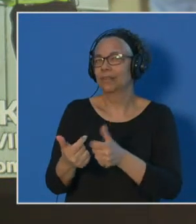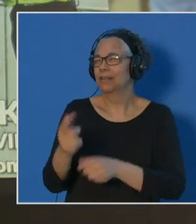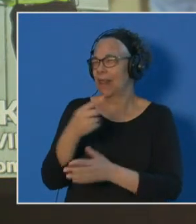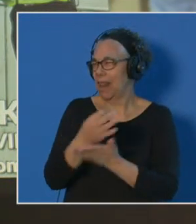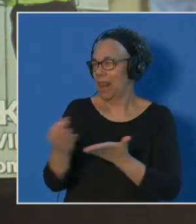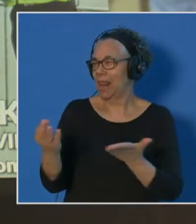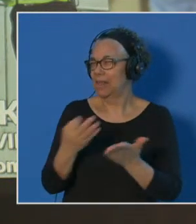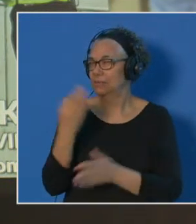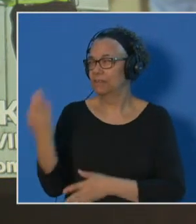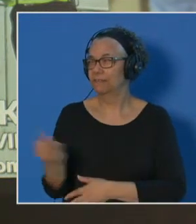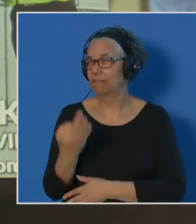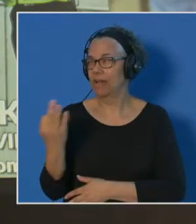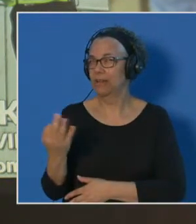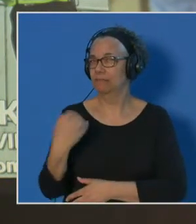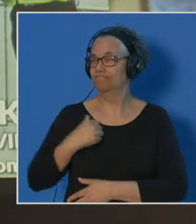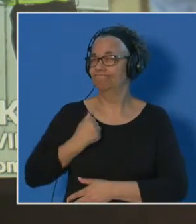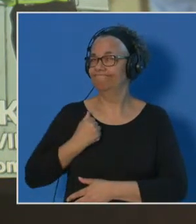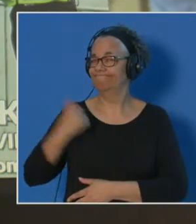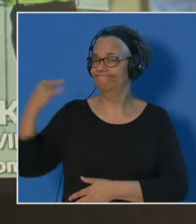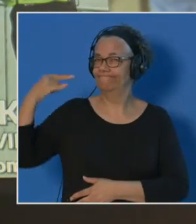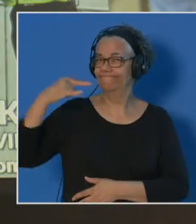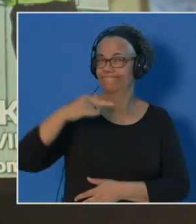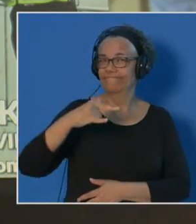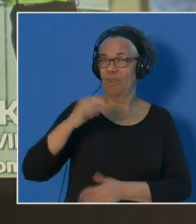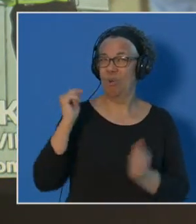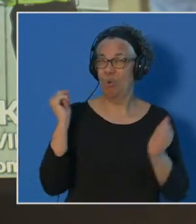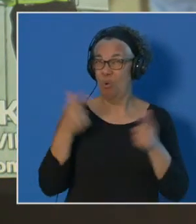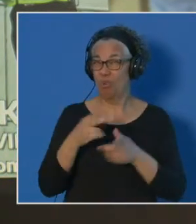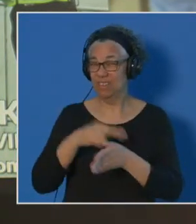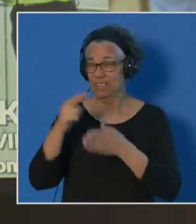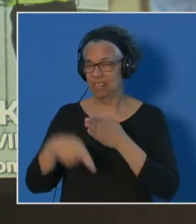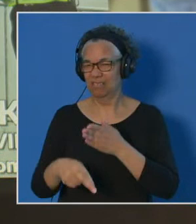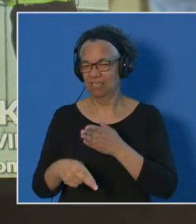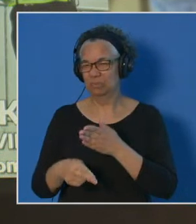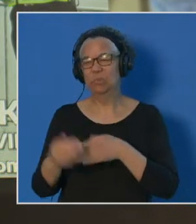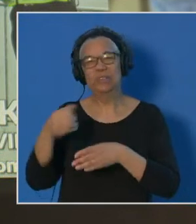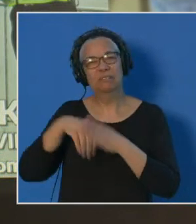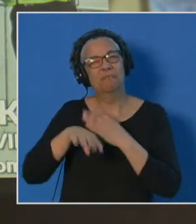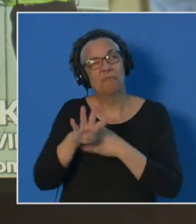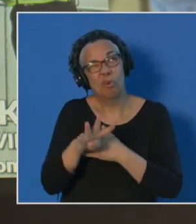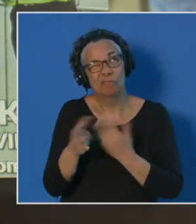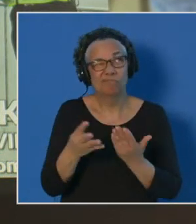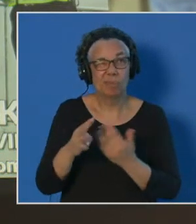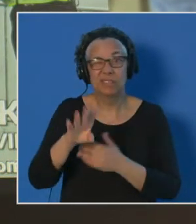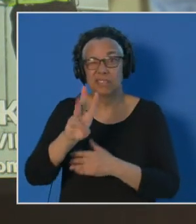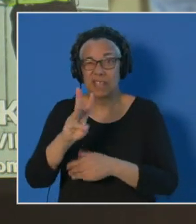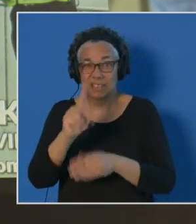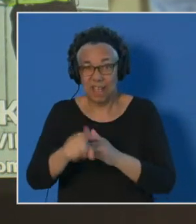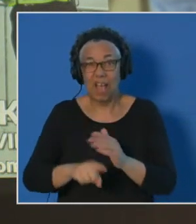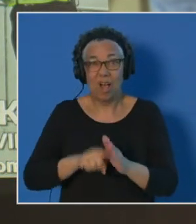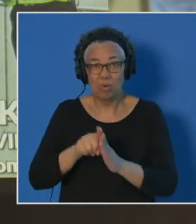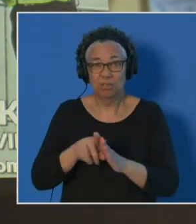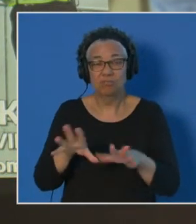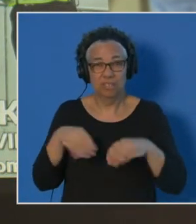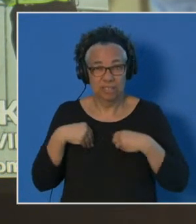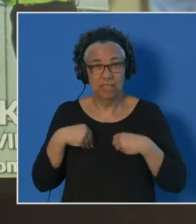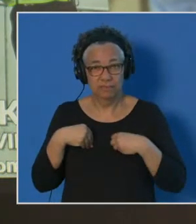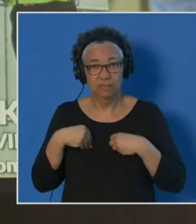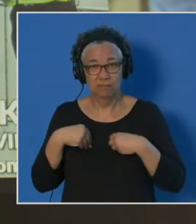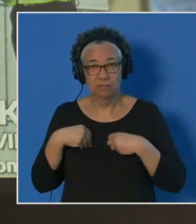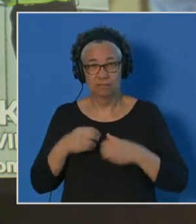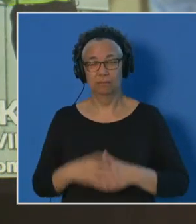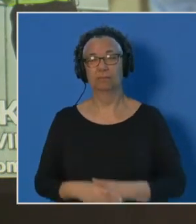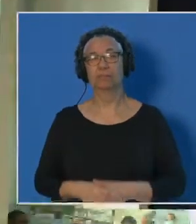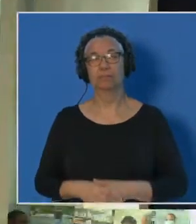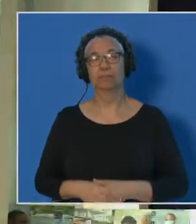Canada, all results were received within 4 to 6 hours. Thank you very much.